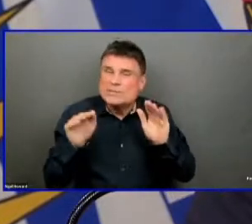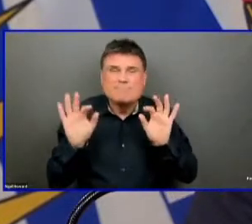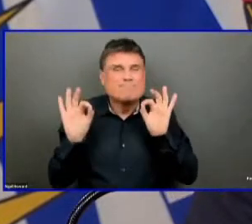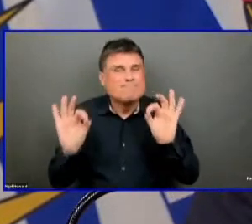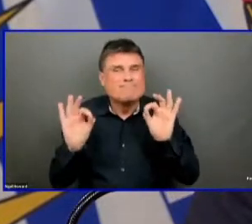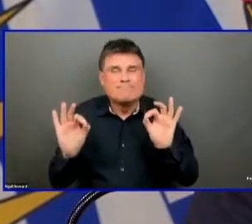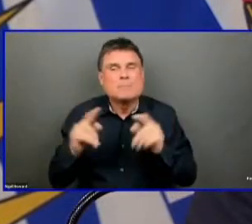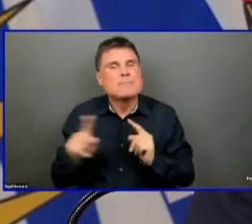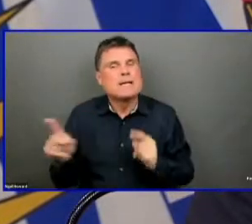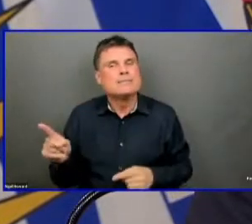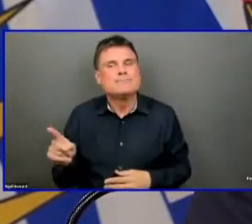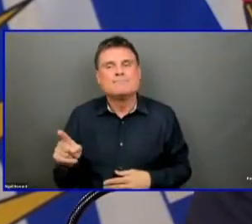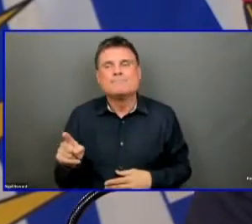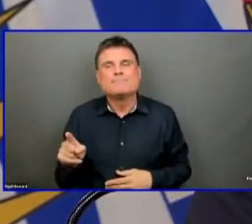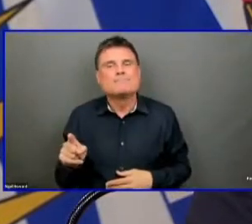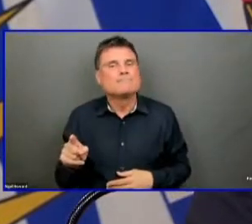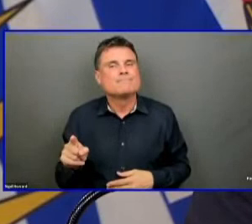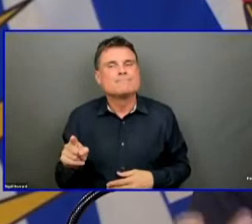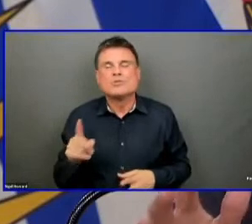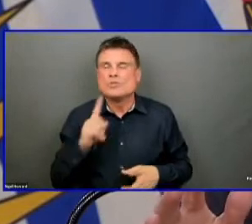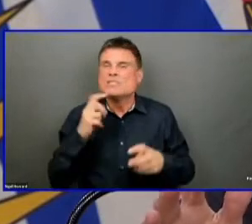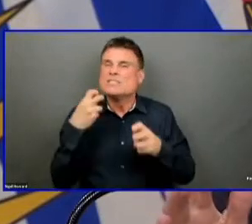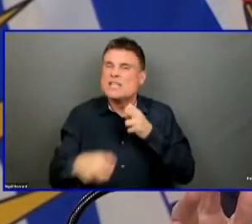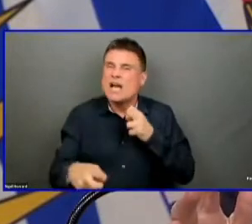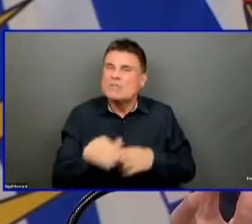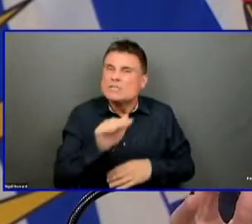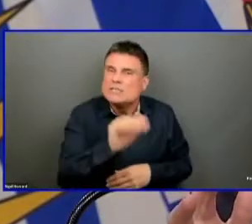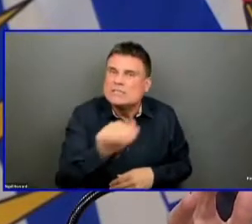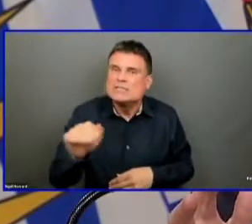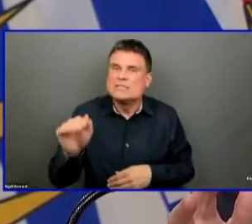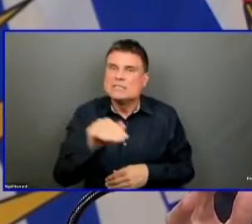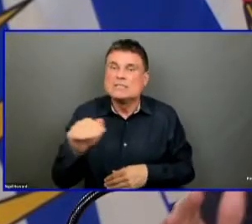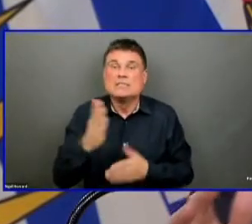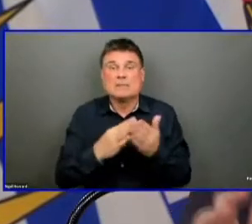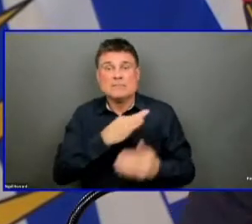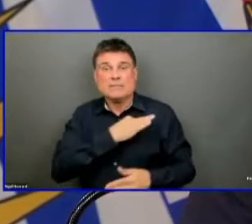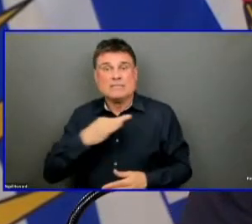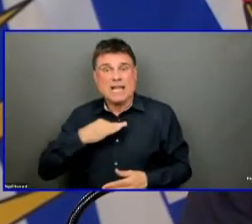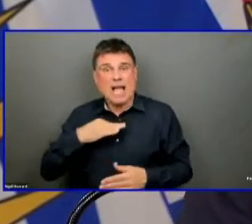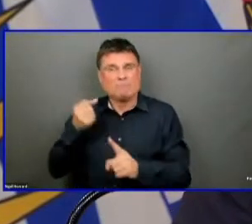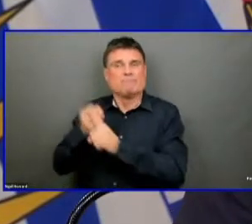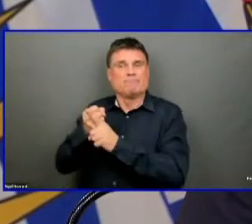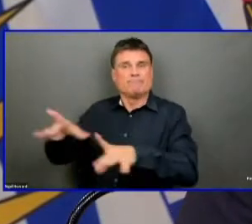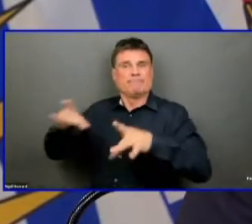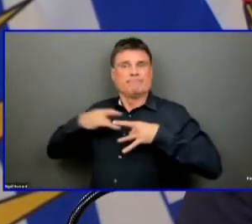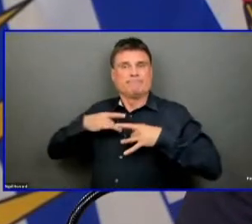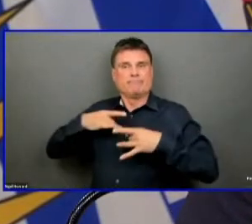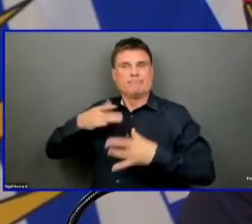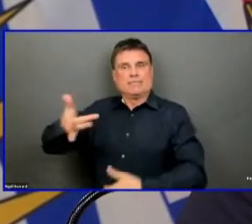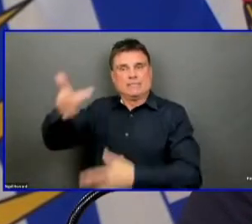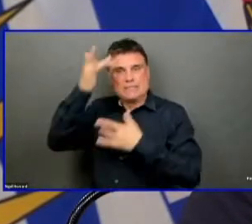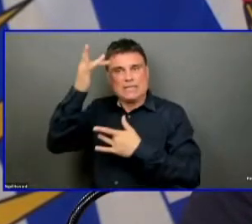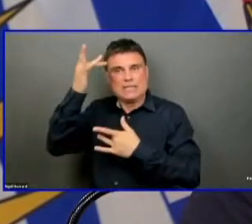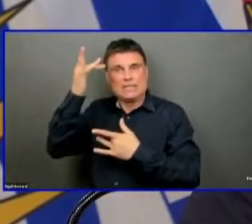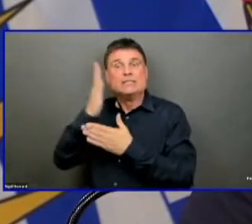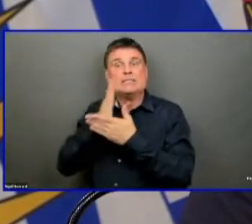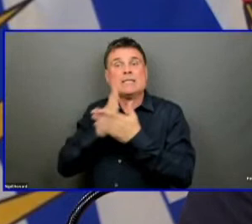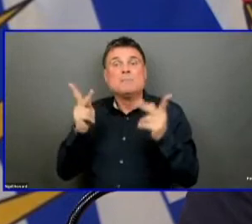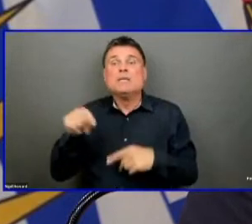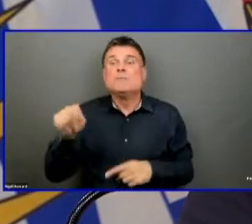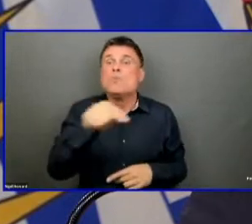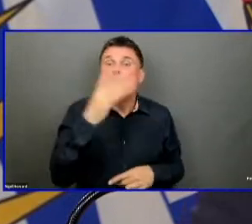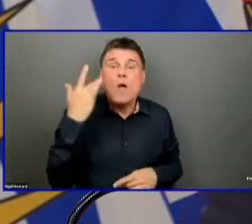And yes, staff people were becoming ill, and people were pushing the limits, not wanting to limit it to 6 people to a